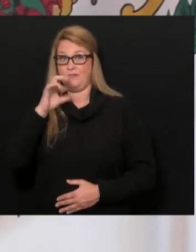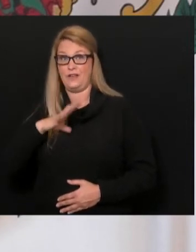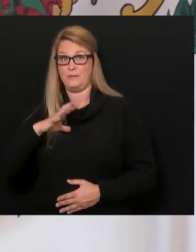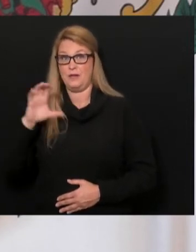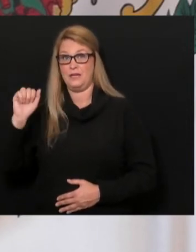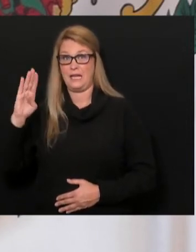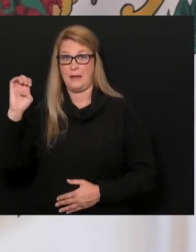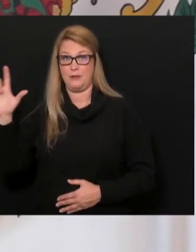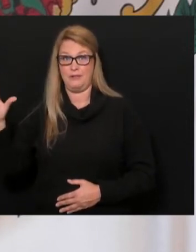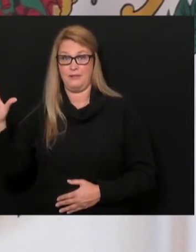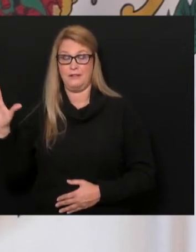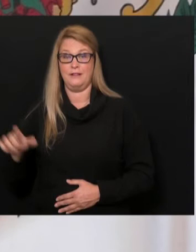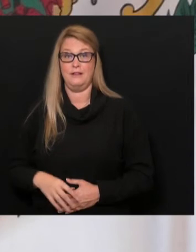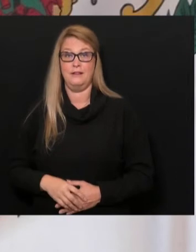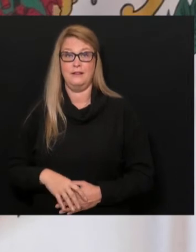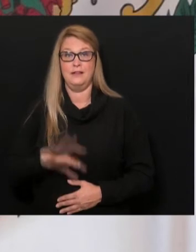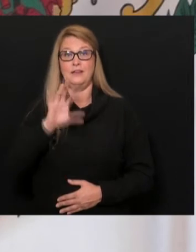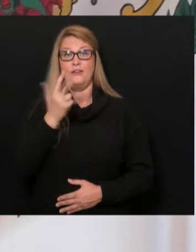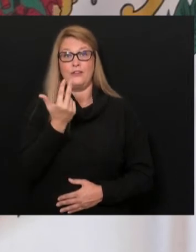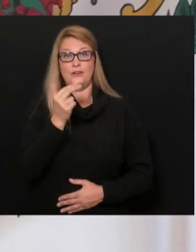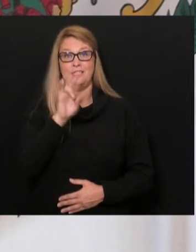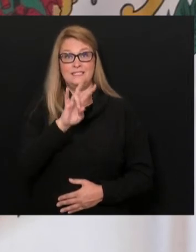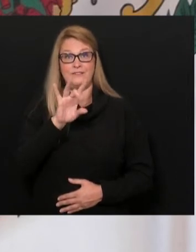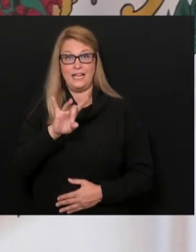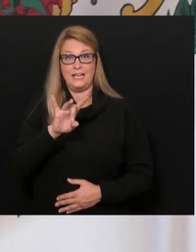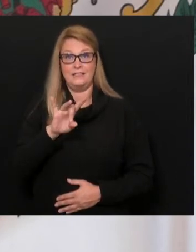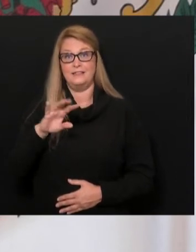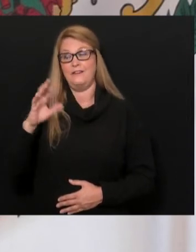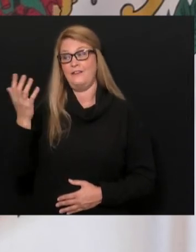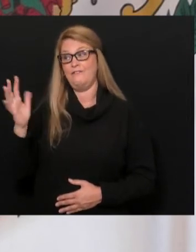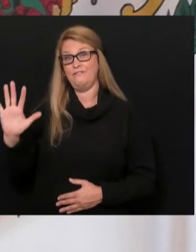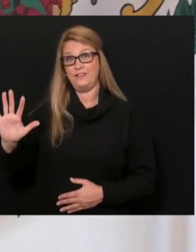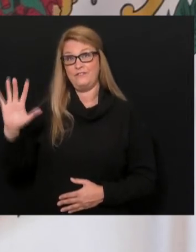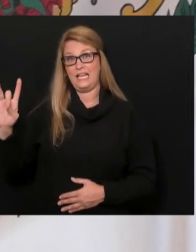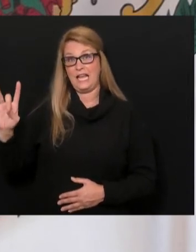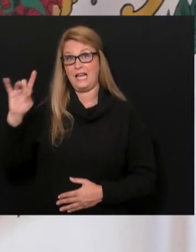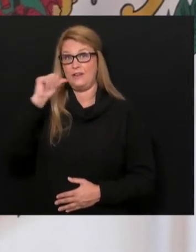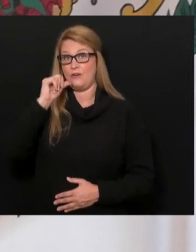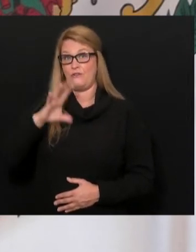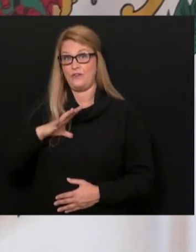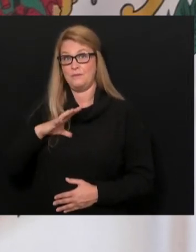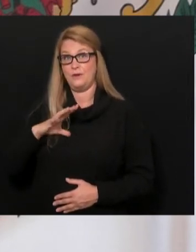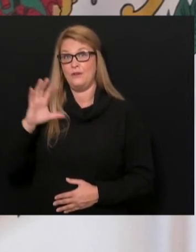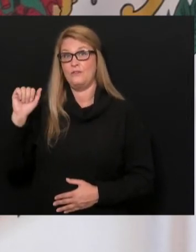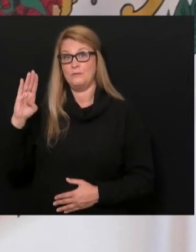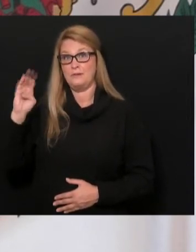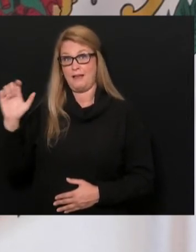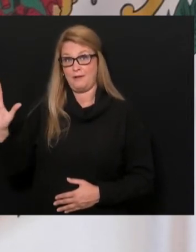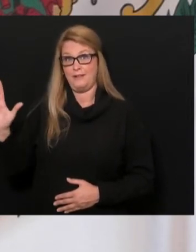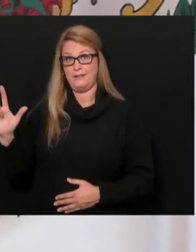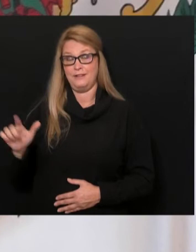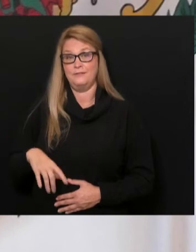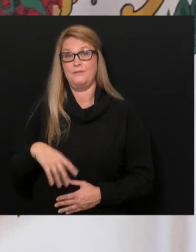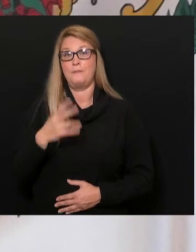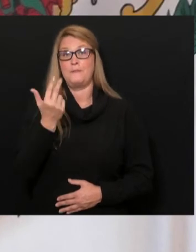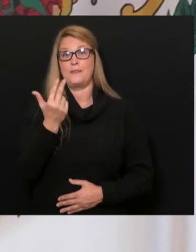Cabell County. Our 1,378th death is a 58-year-old female from Cabell County.